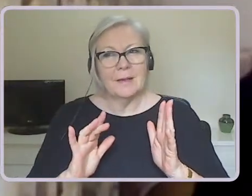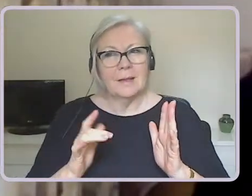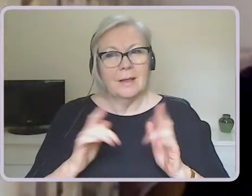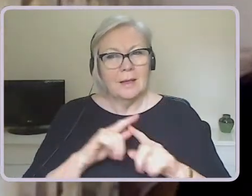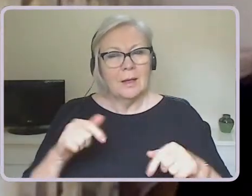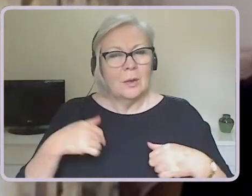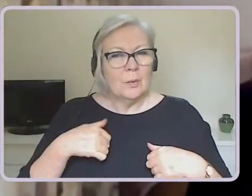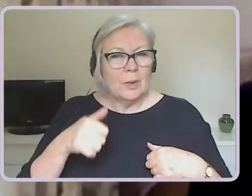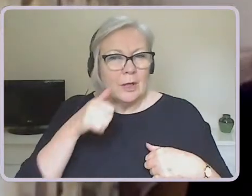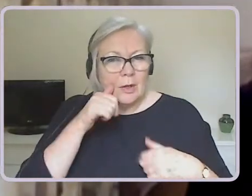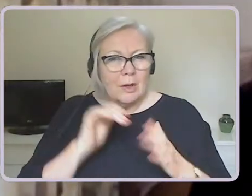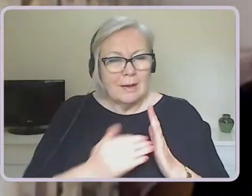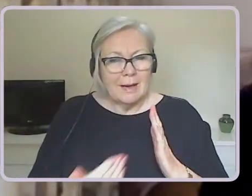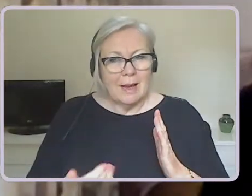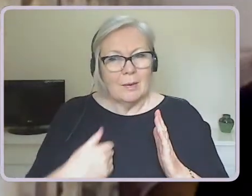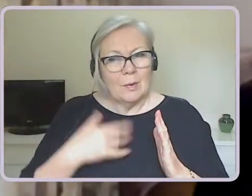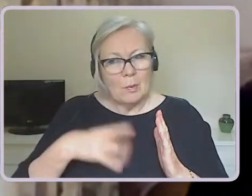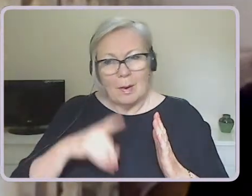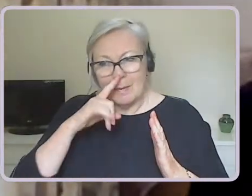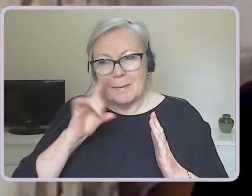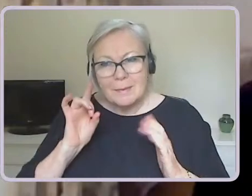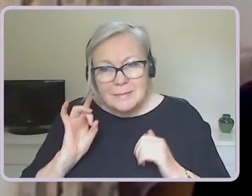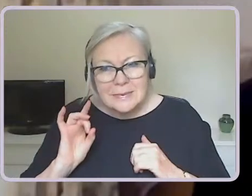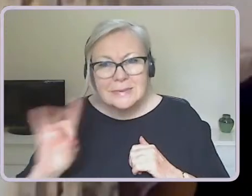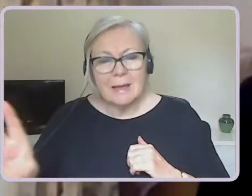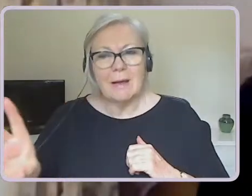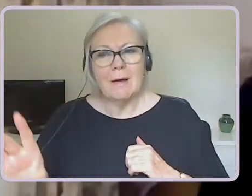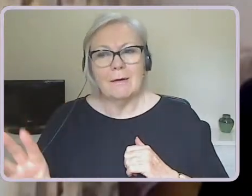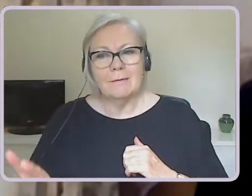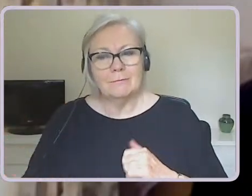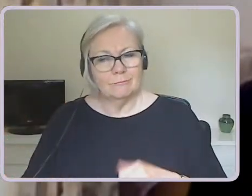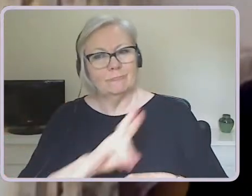want people to take ownership of